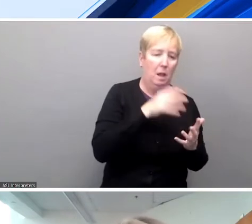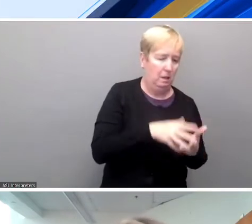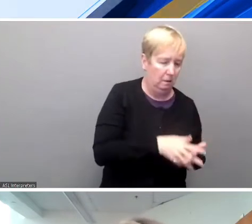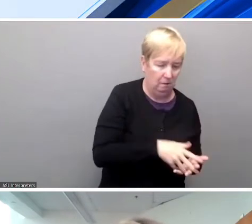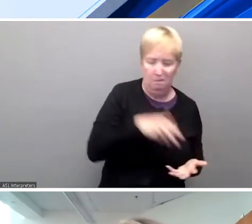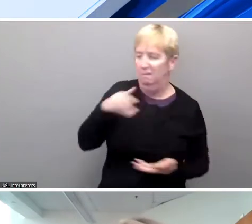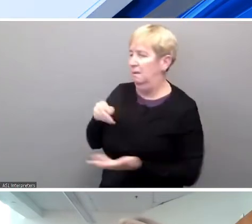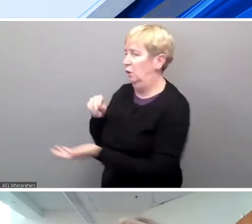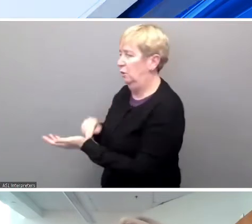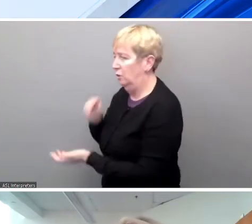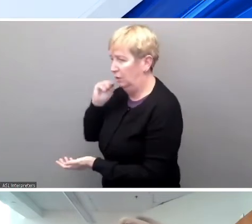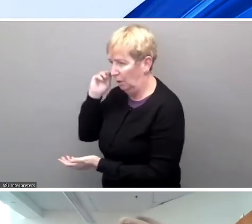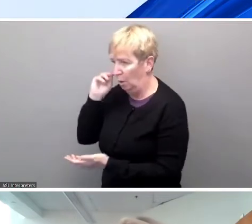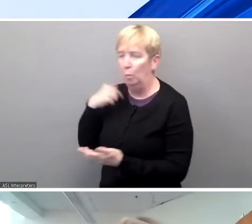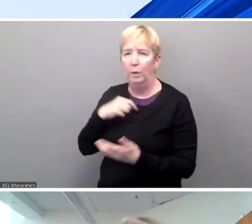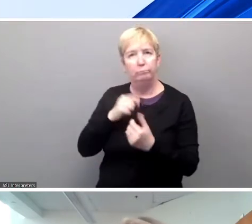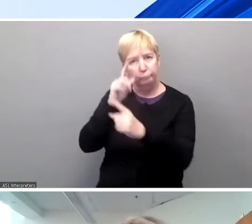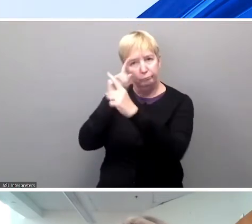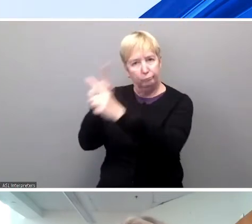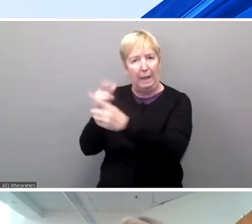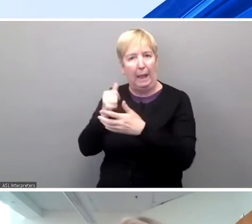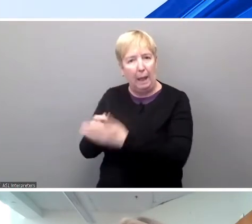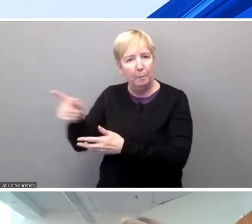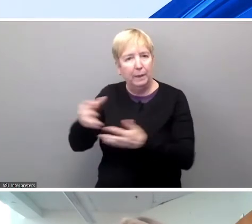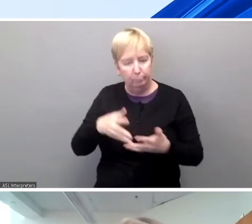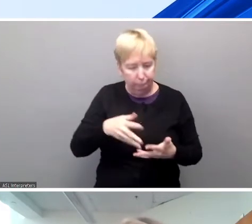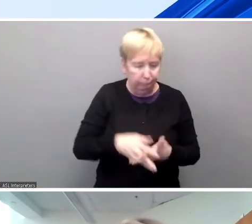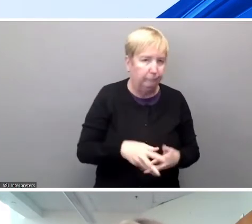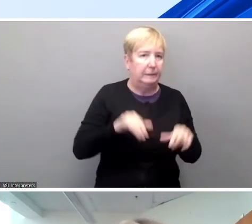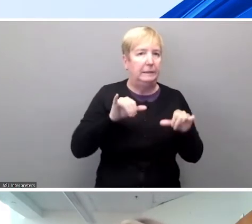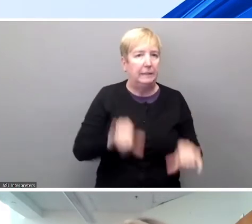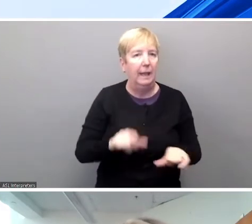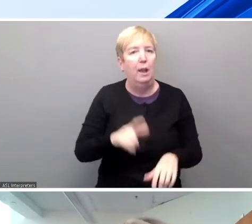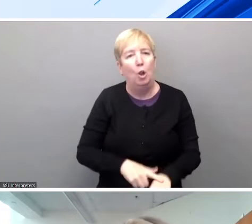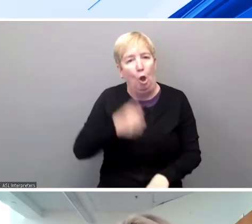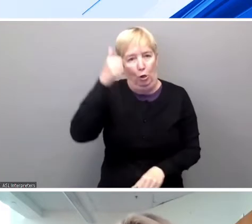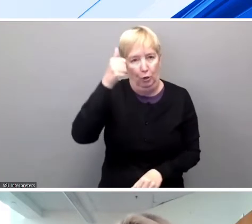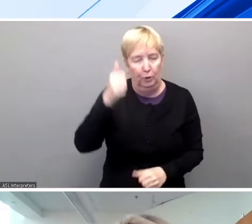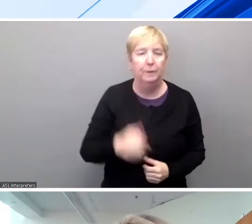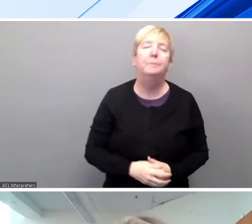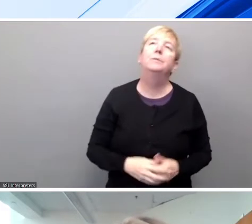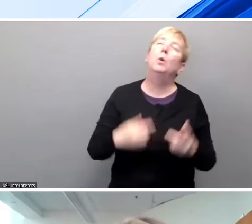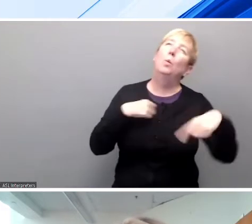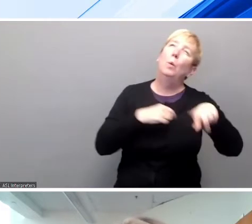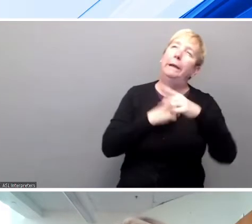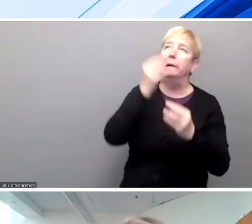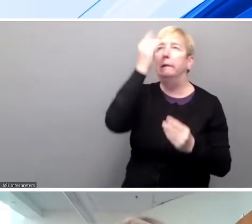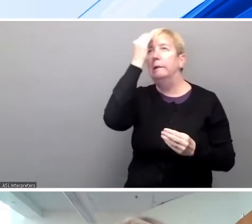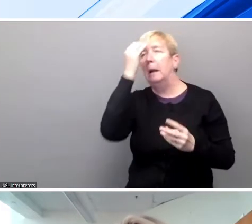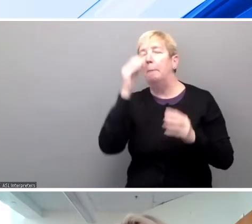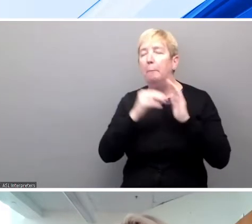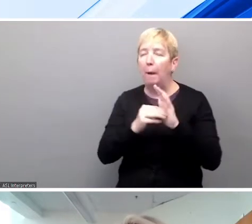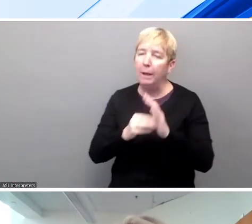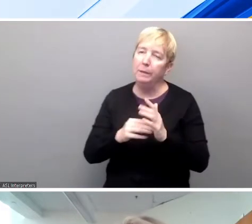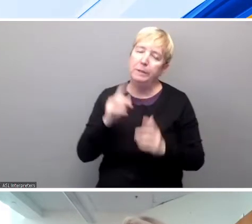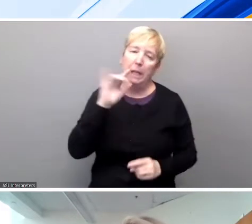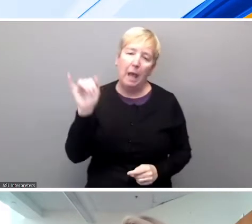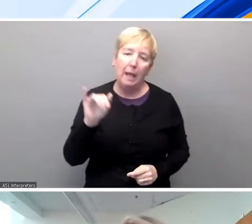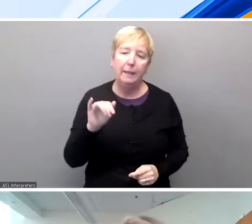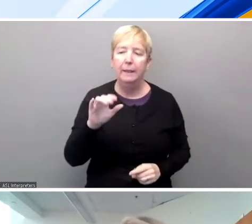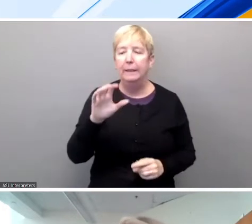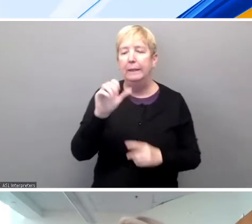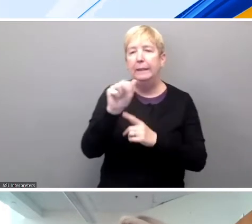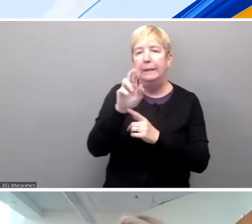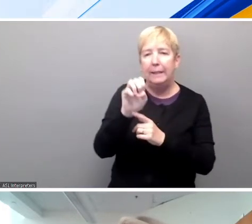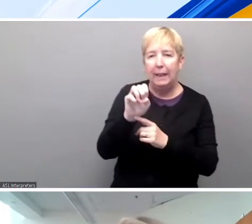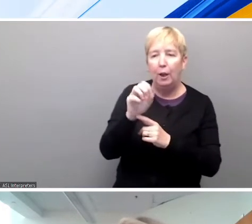higher education. We are working on innovative models such as the caregiver co-op, and utilizing sort